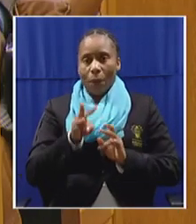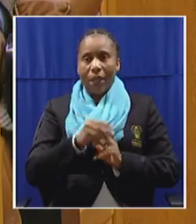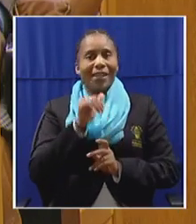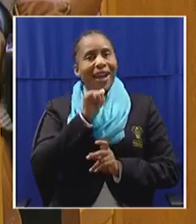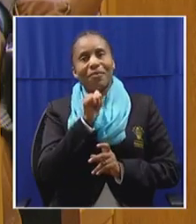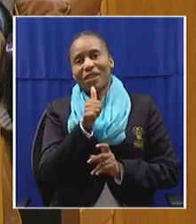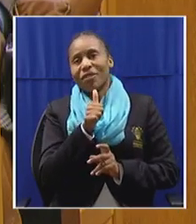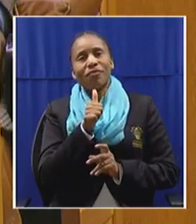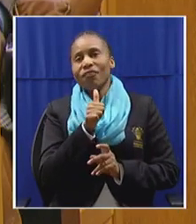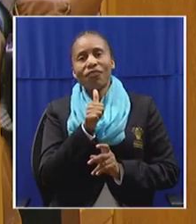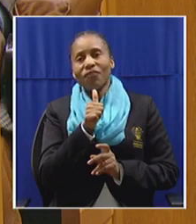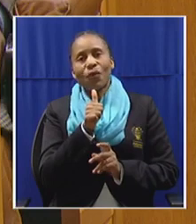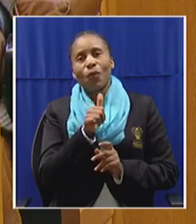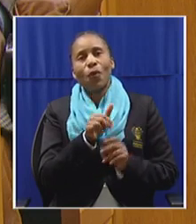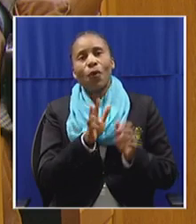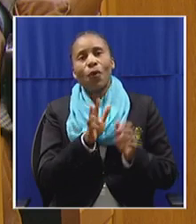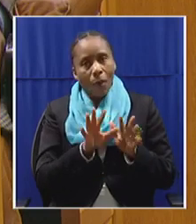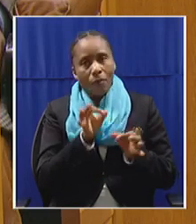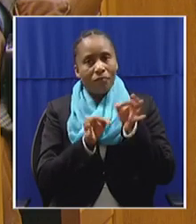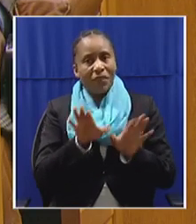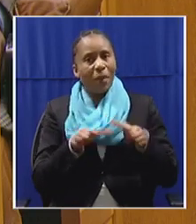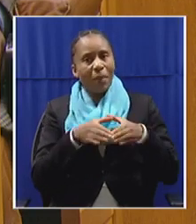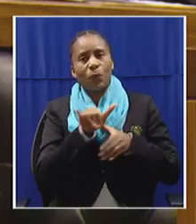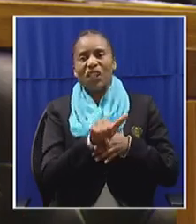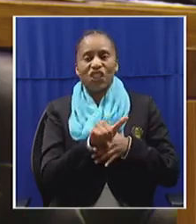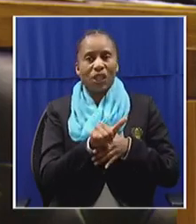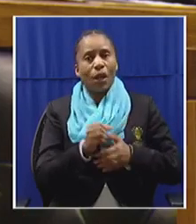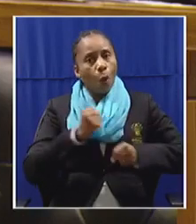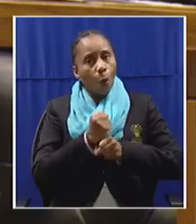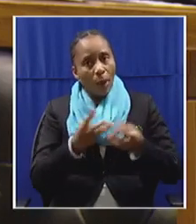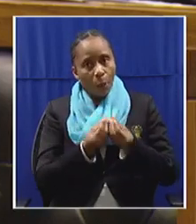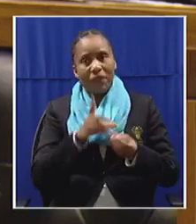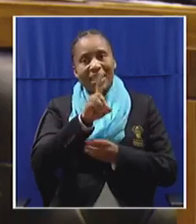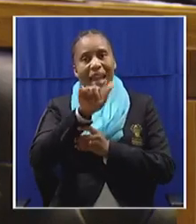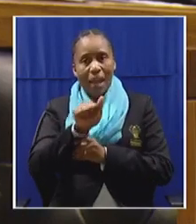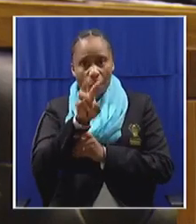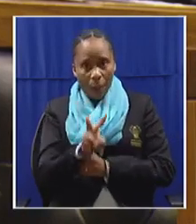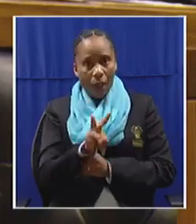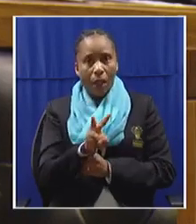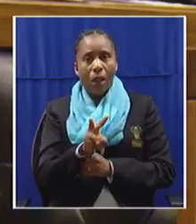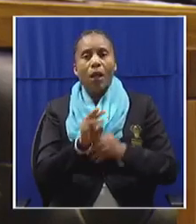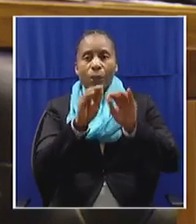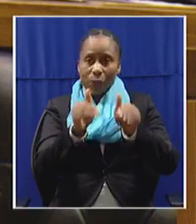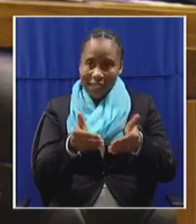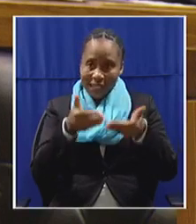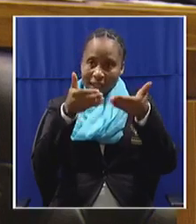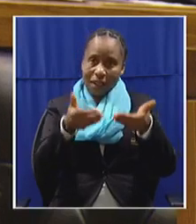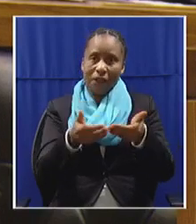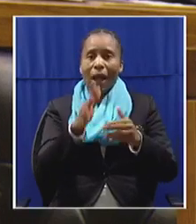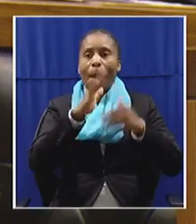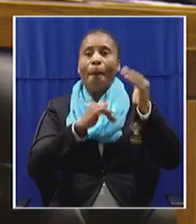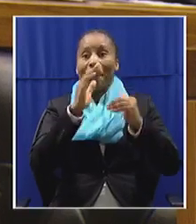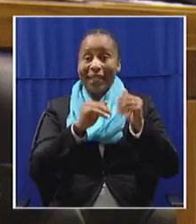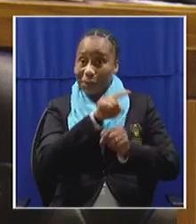of our party affiliations. We are going to work with the DA to deliver, to build those